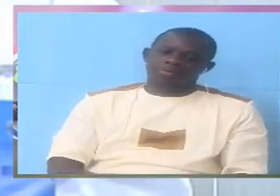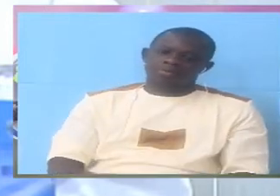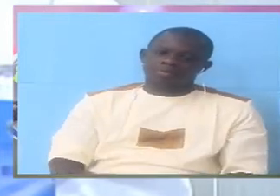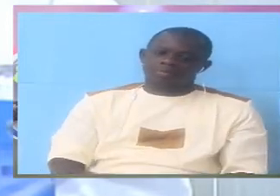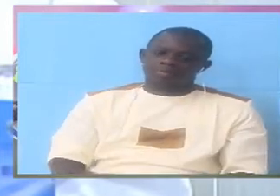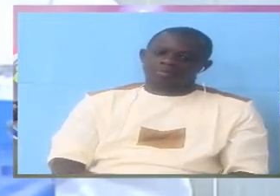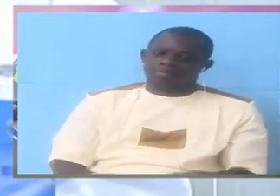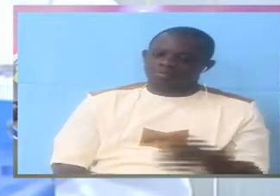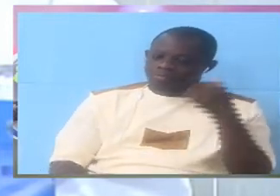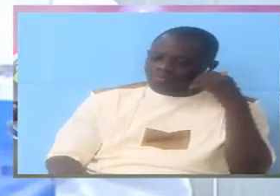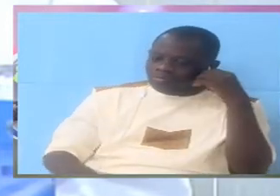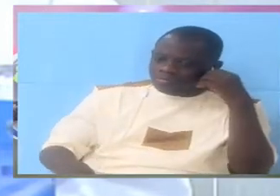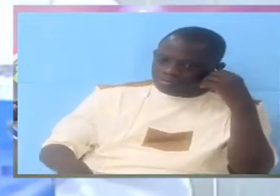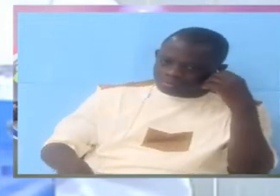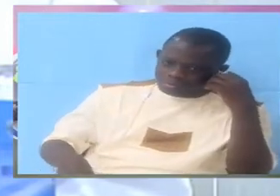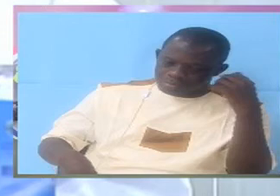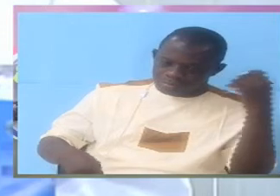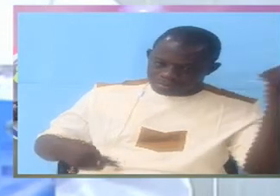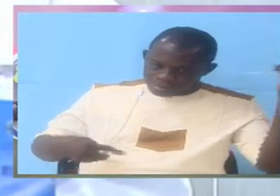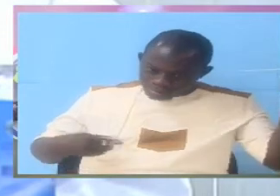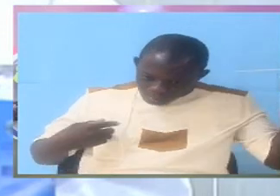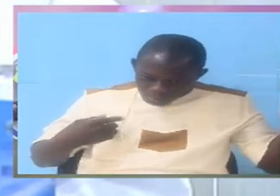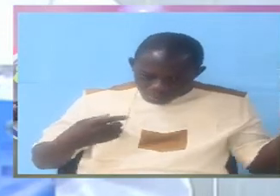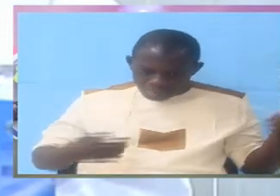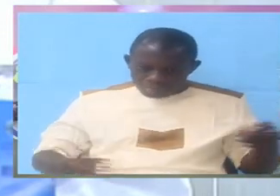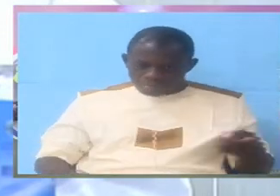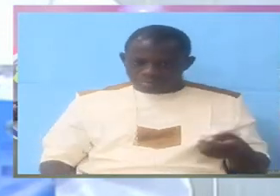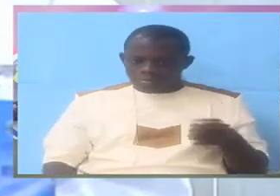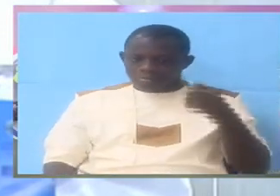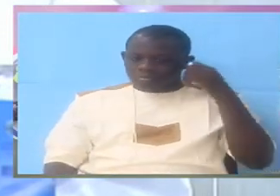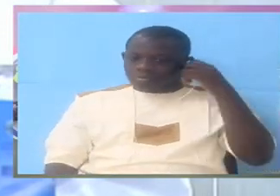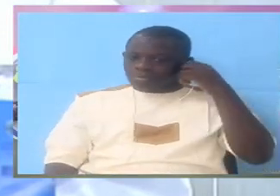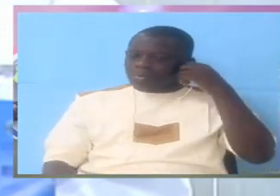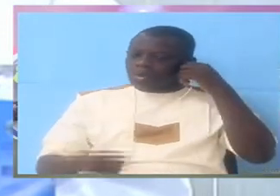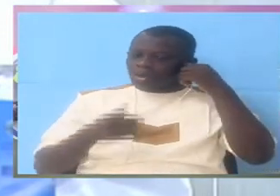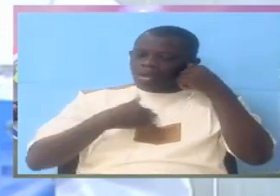said no. I thought you said you didn't remember.